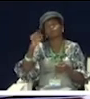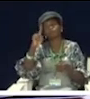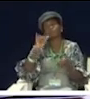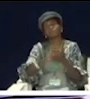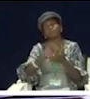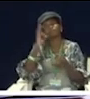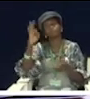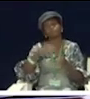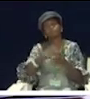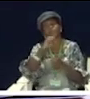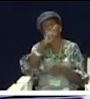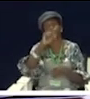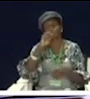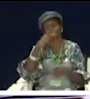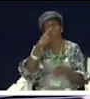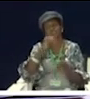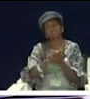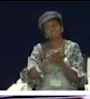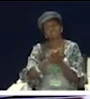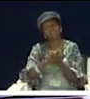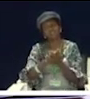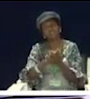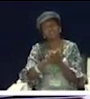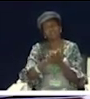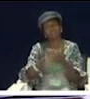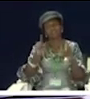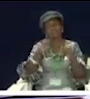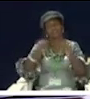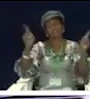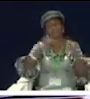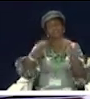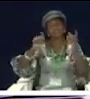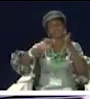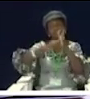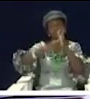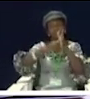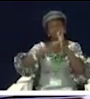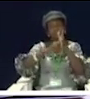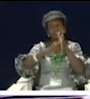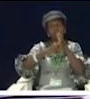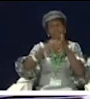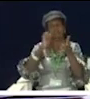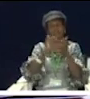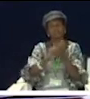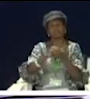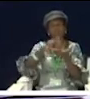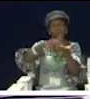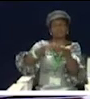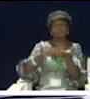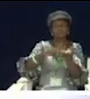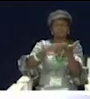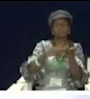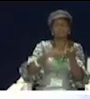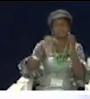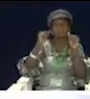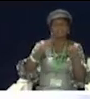said that when he was talking about various keys, he said dance can be a